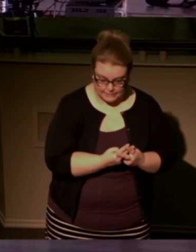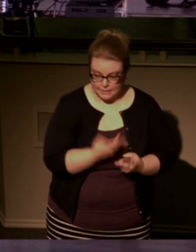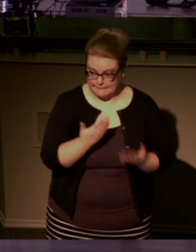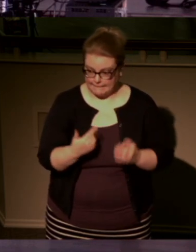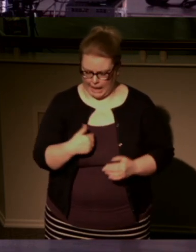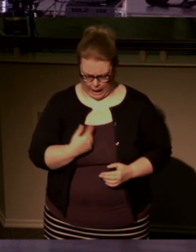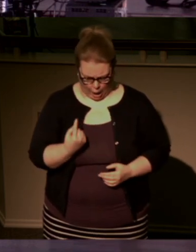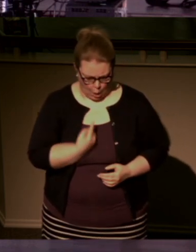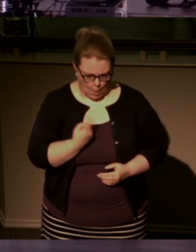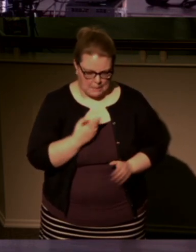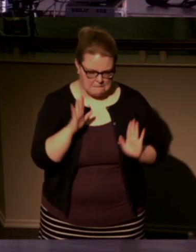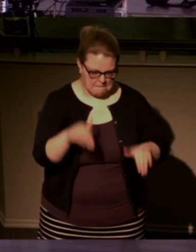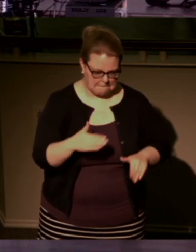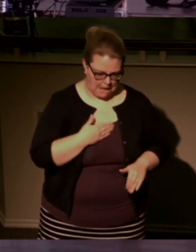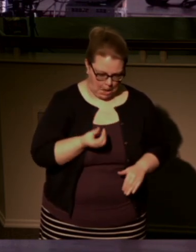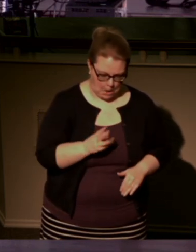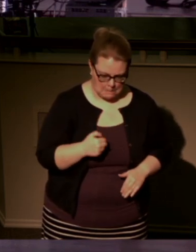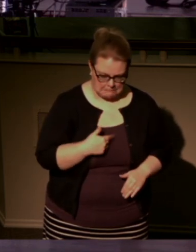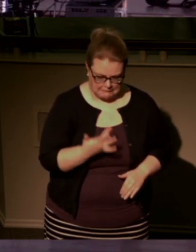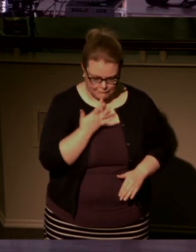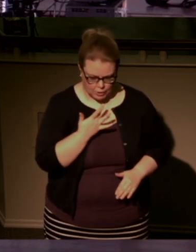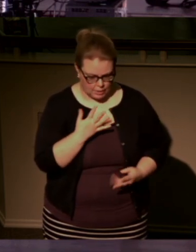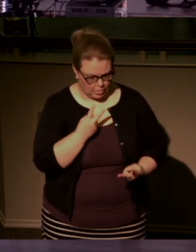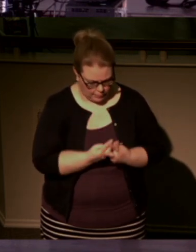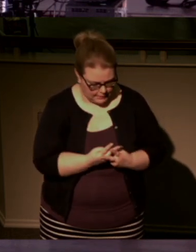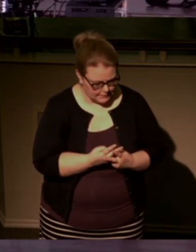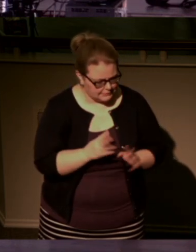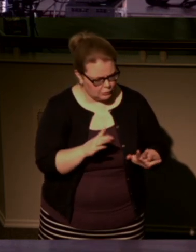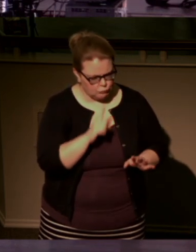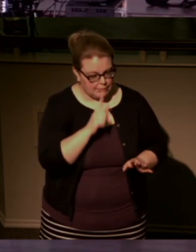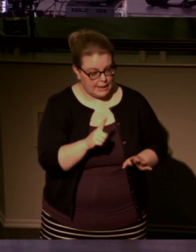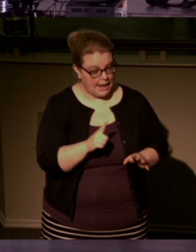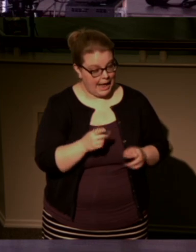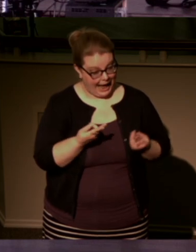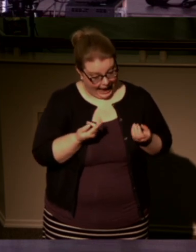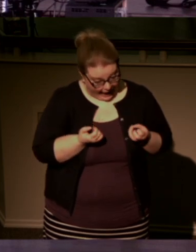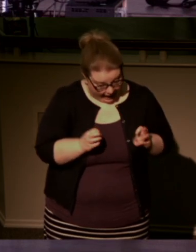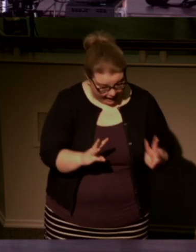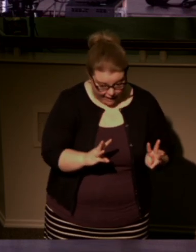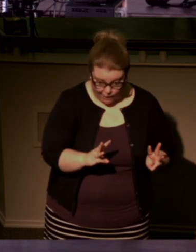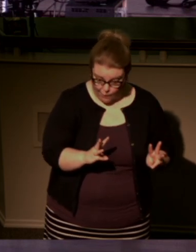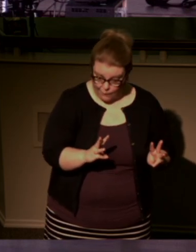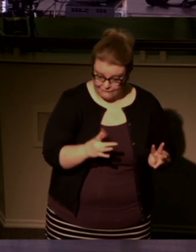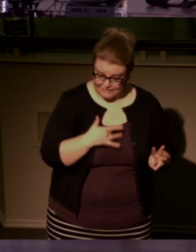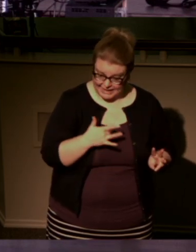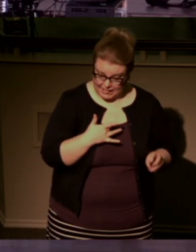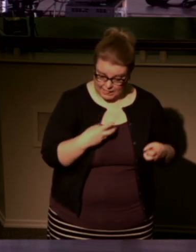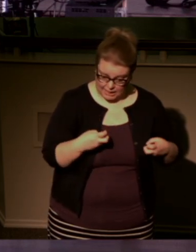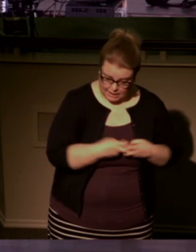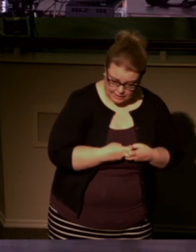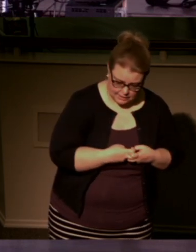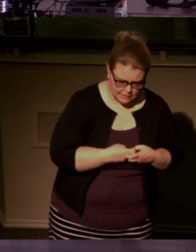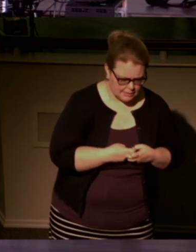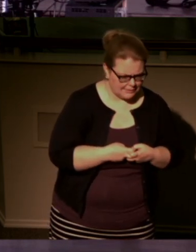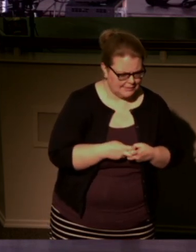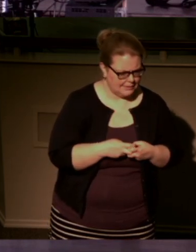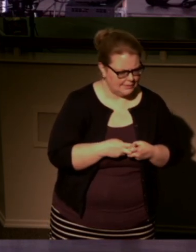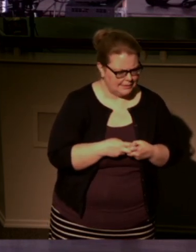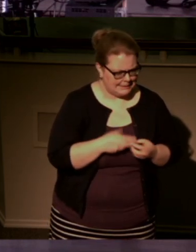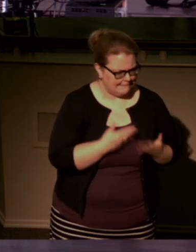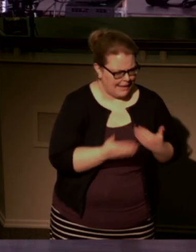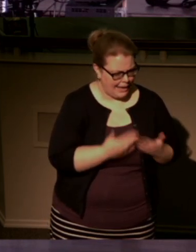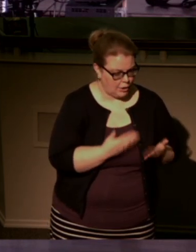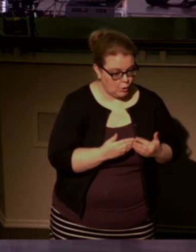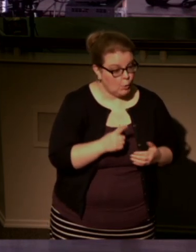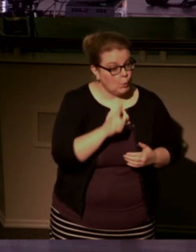trap. And I want to tell you something. It doesn't matter how you got in the trap. The Lord is the rescue to get out of